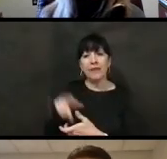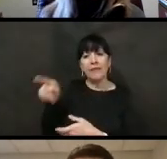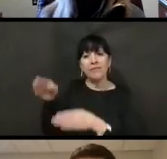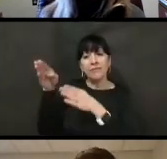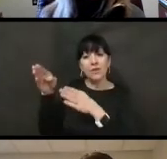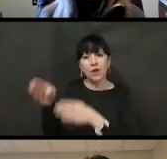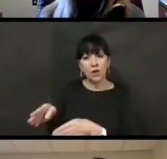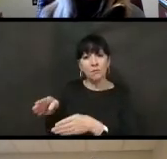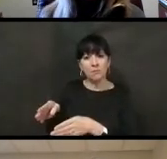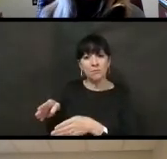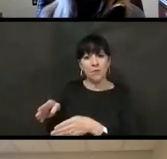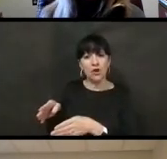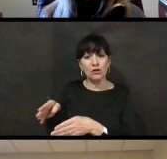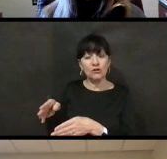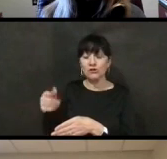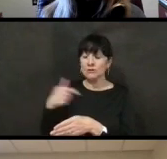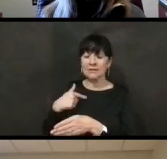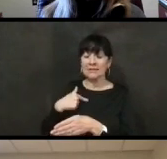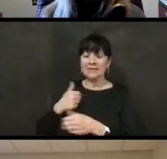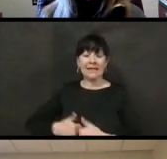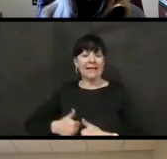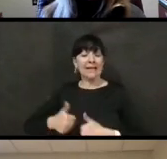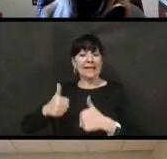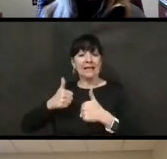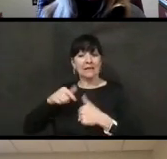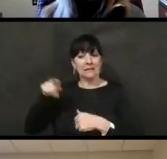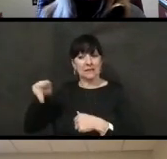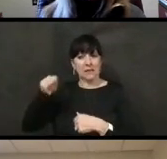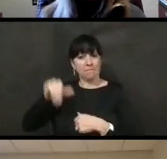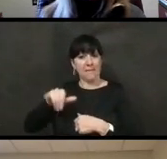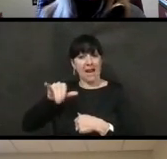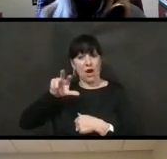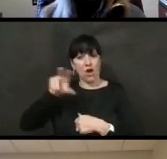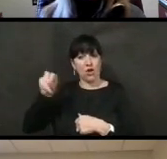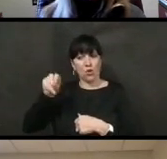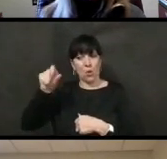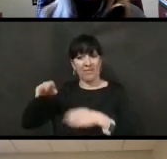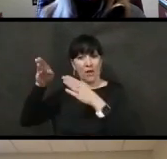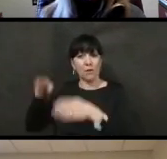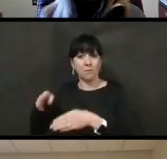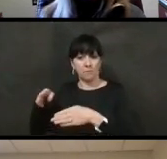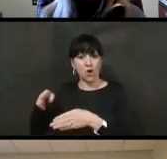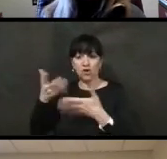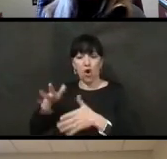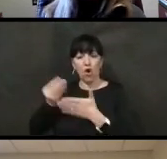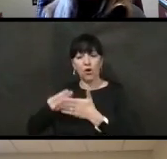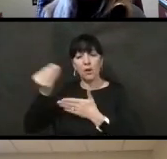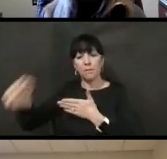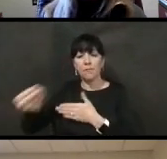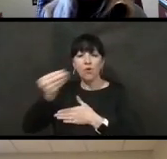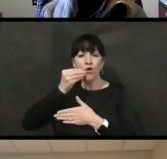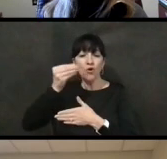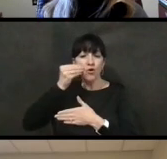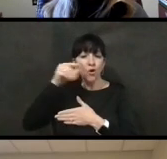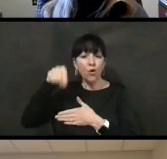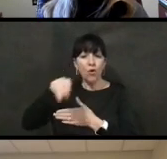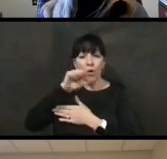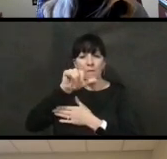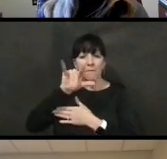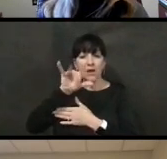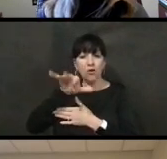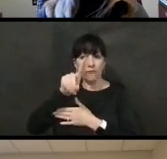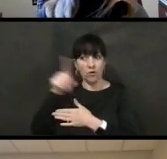to Delaware from Hawaii on May 30th and have already purchased a home in Milford. Will I have to self-quarantine, and will I be able to